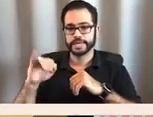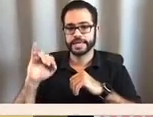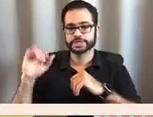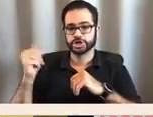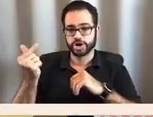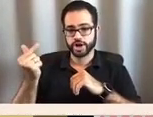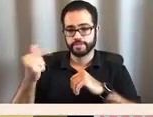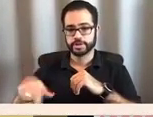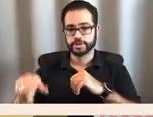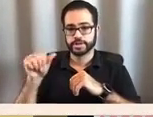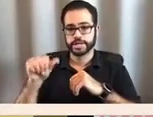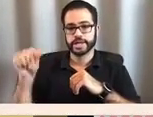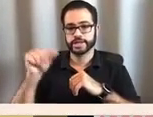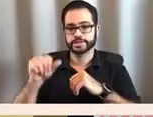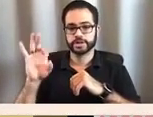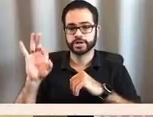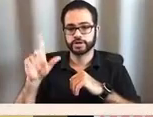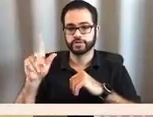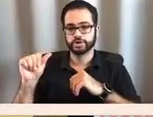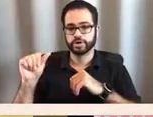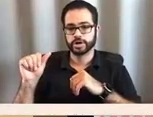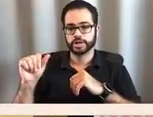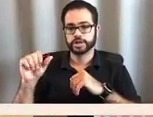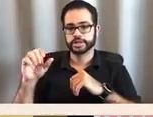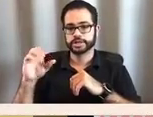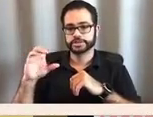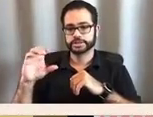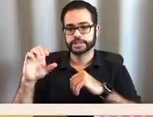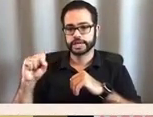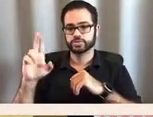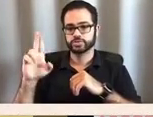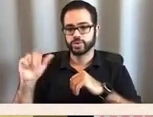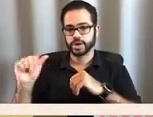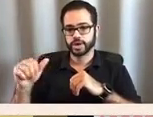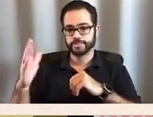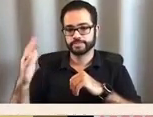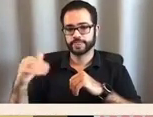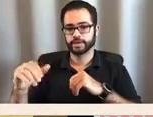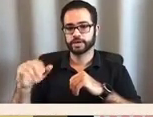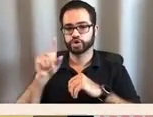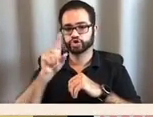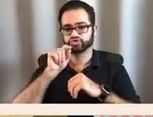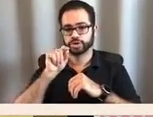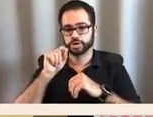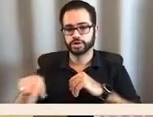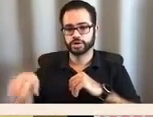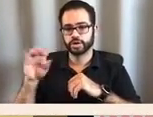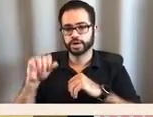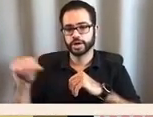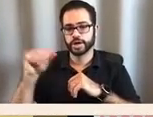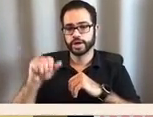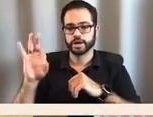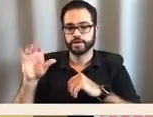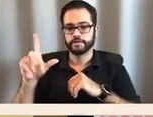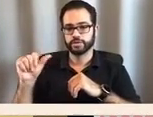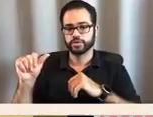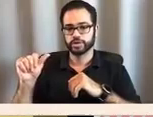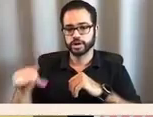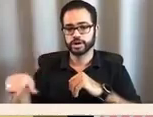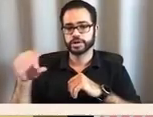On Instagram at Florida CSUA, and also on Twitter at